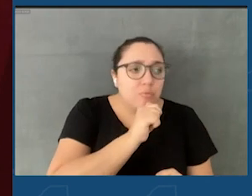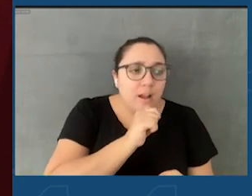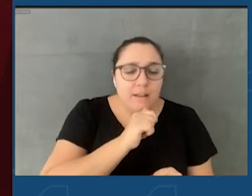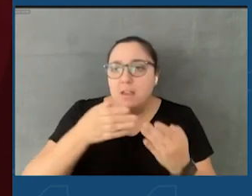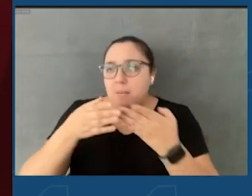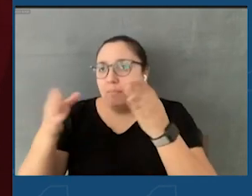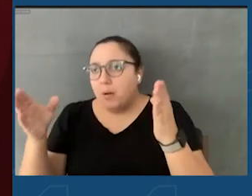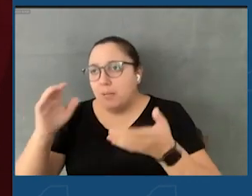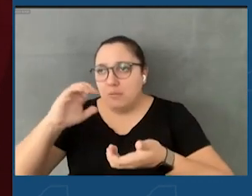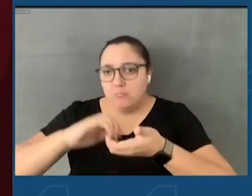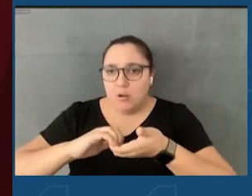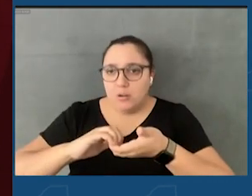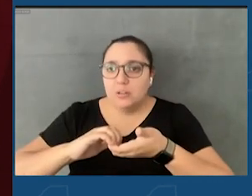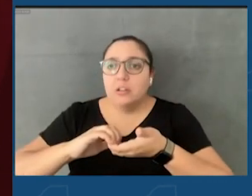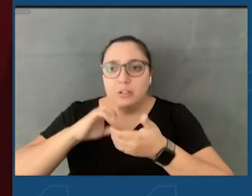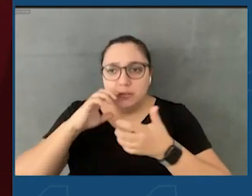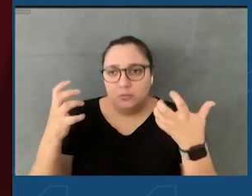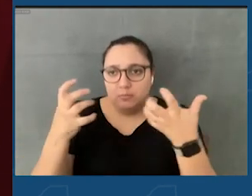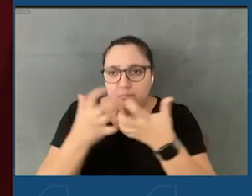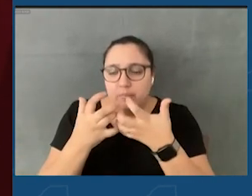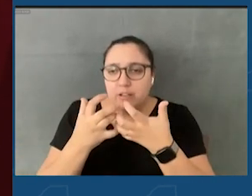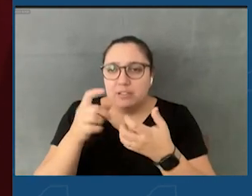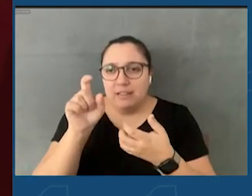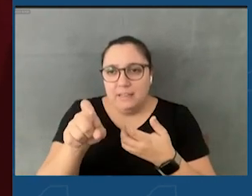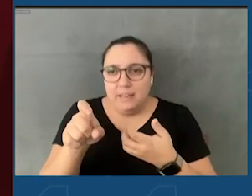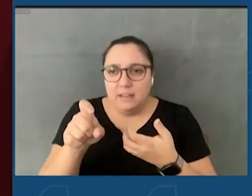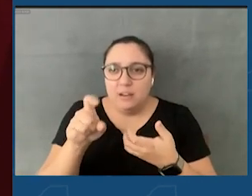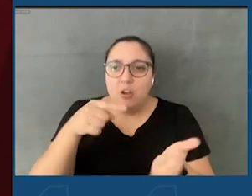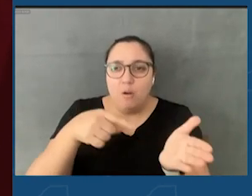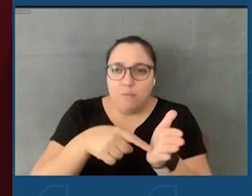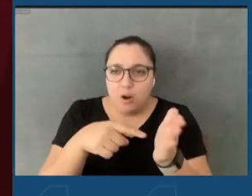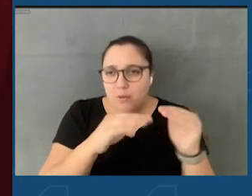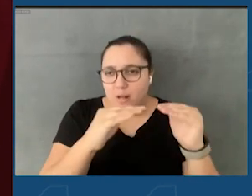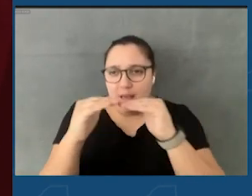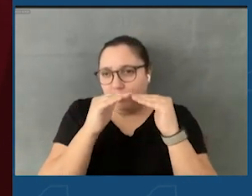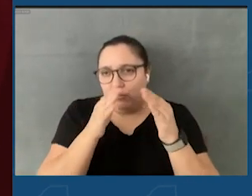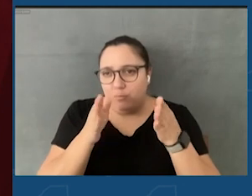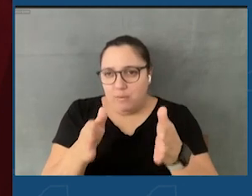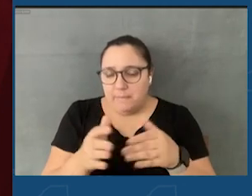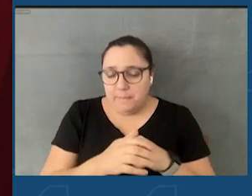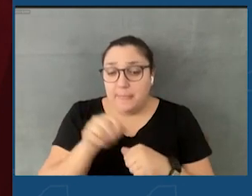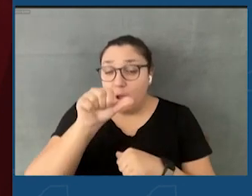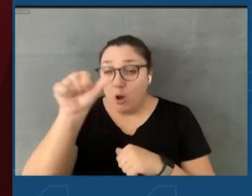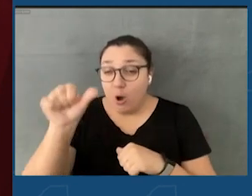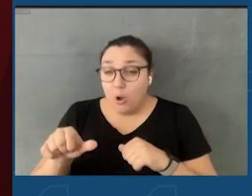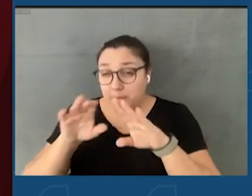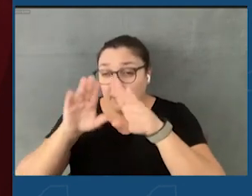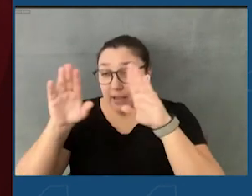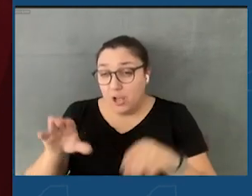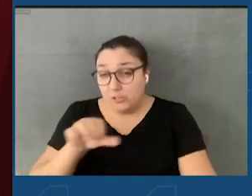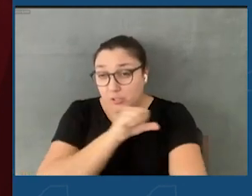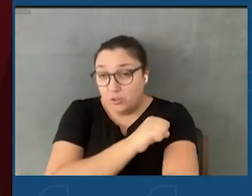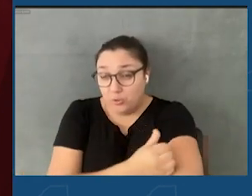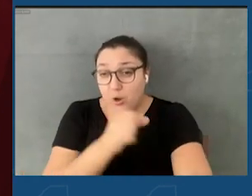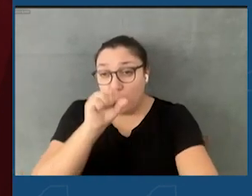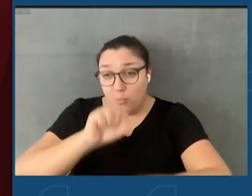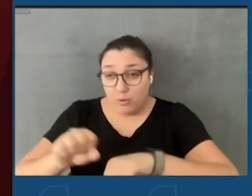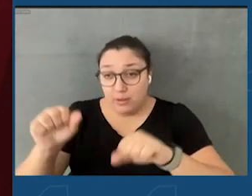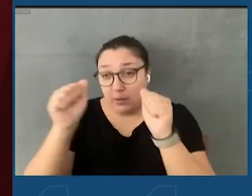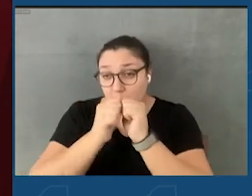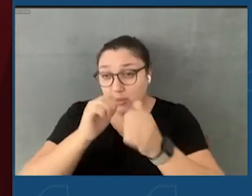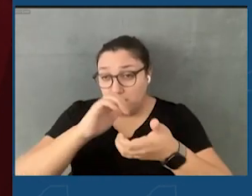state, because cities like Albany and Hudson and Schenectady and Troy, we can't do it alone. We need for